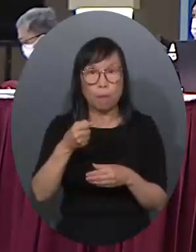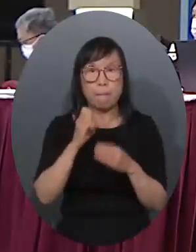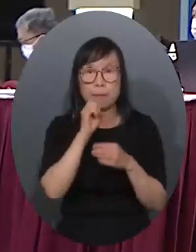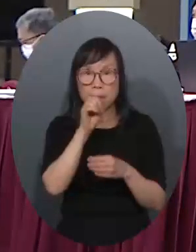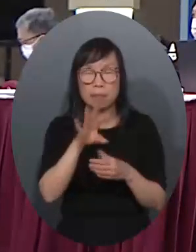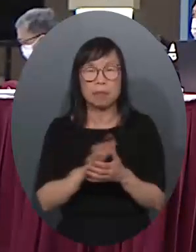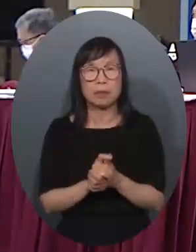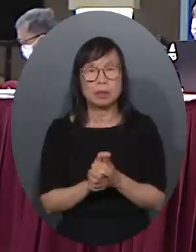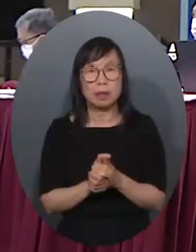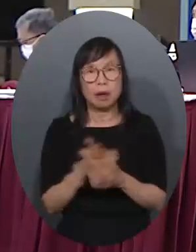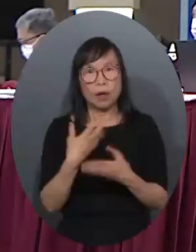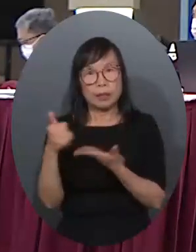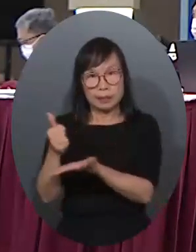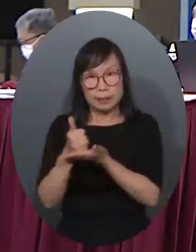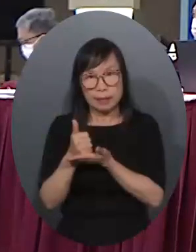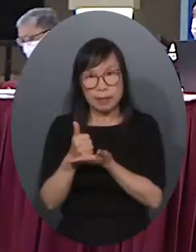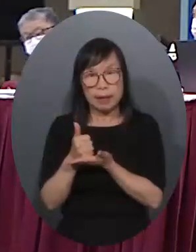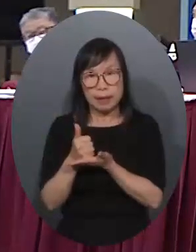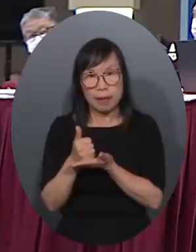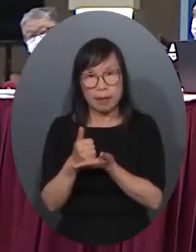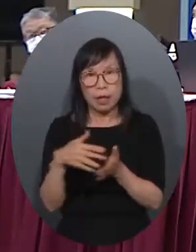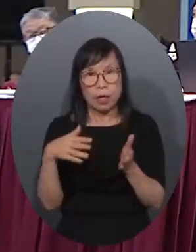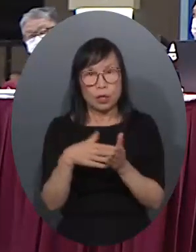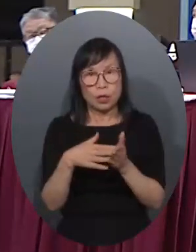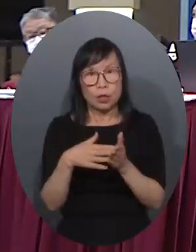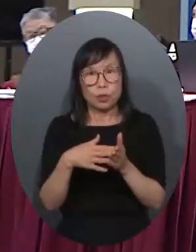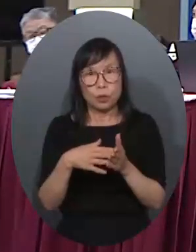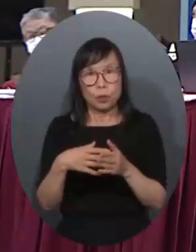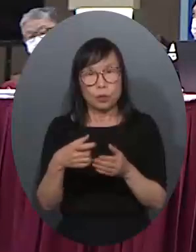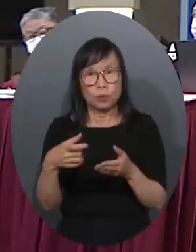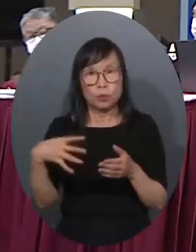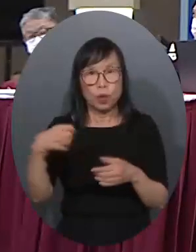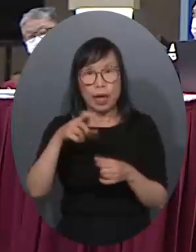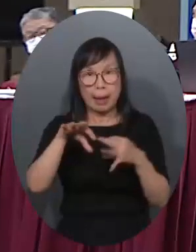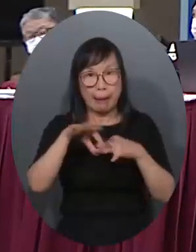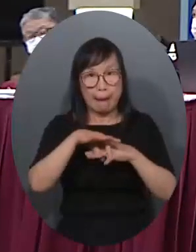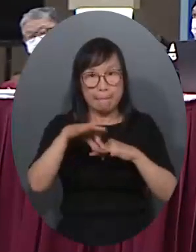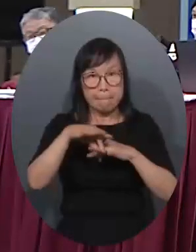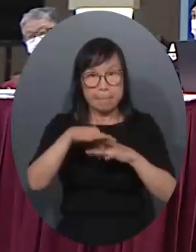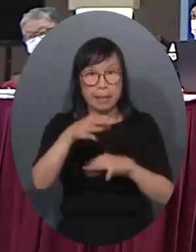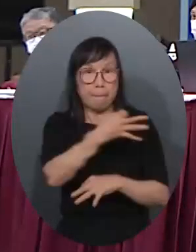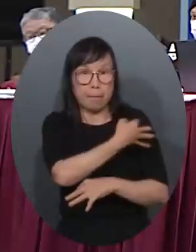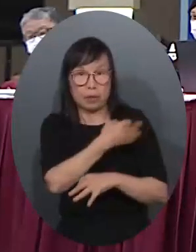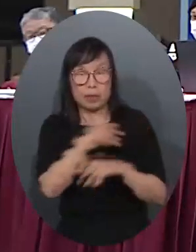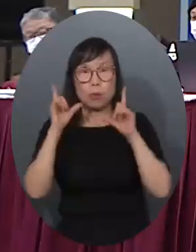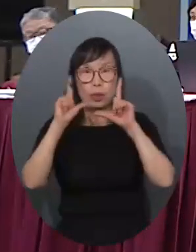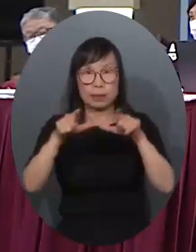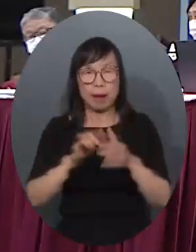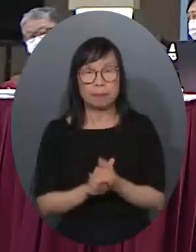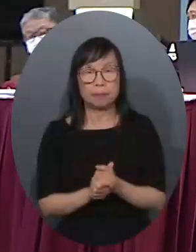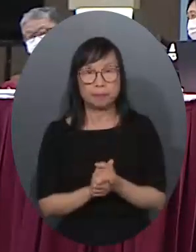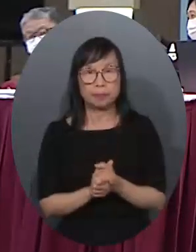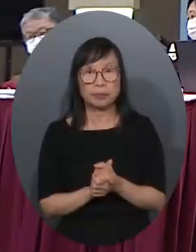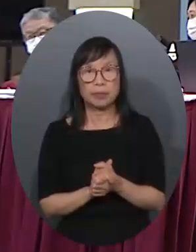CEO, Dr. Jacob Kam, to comment. Jacob, please. Thank you. Thank you, Chairman. It is not easy to answer